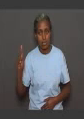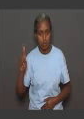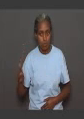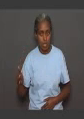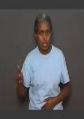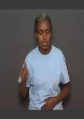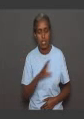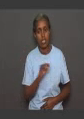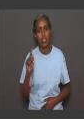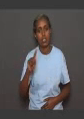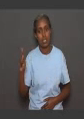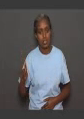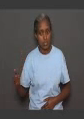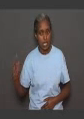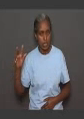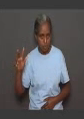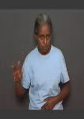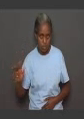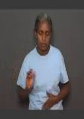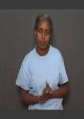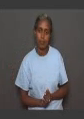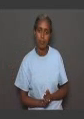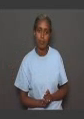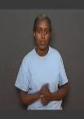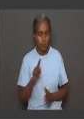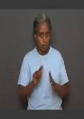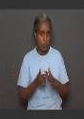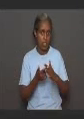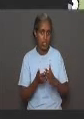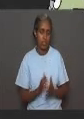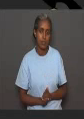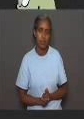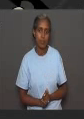Z1 and Z3. You may begin.